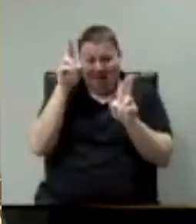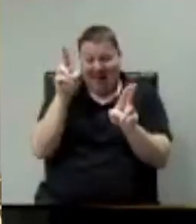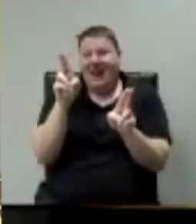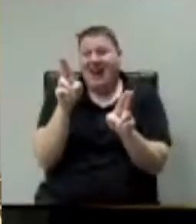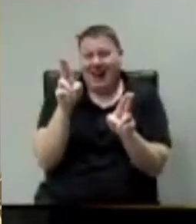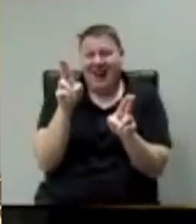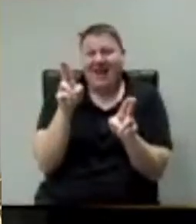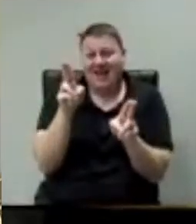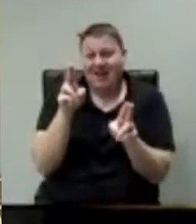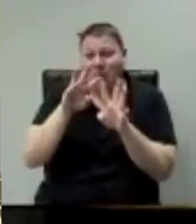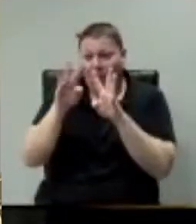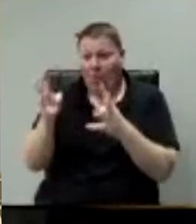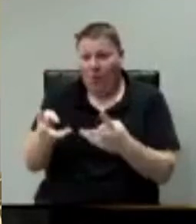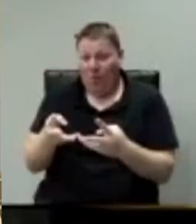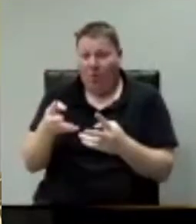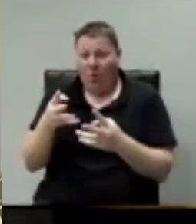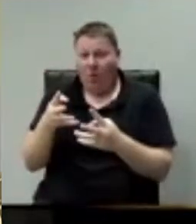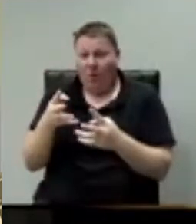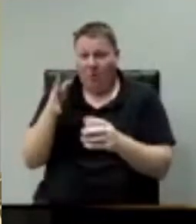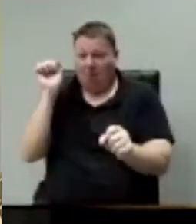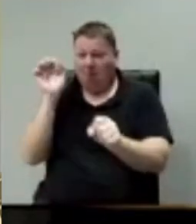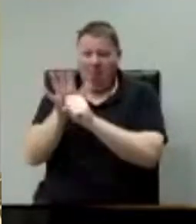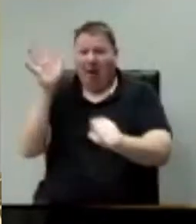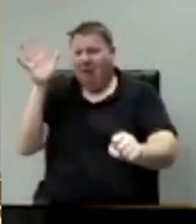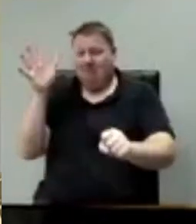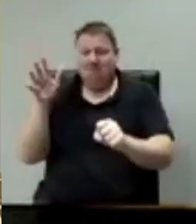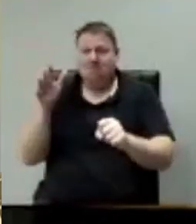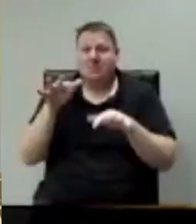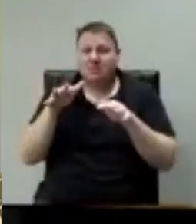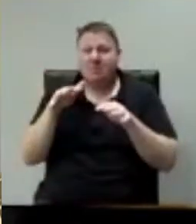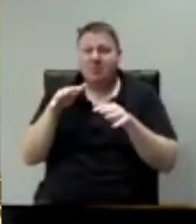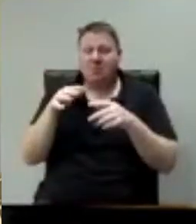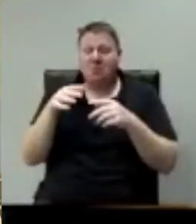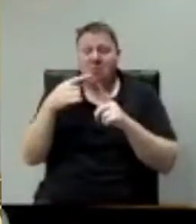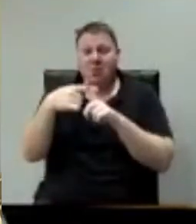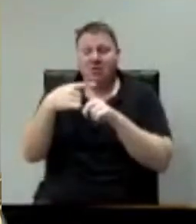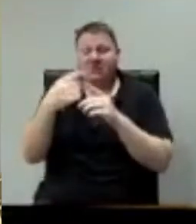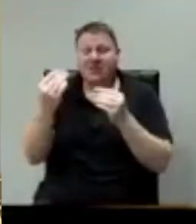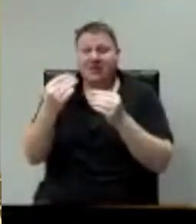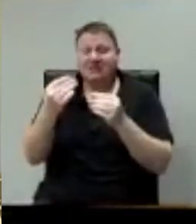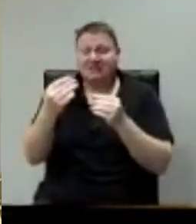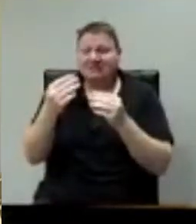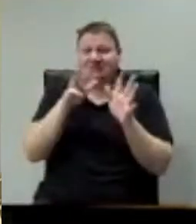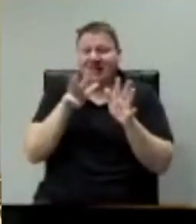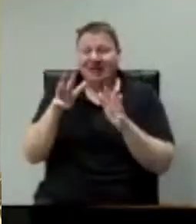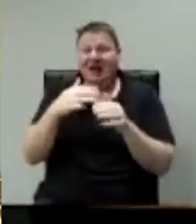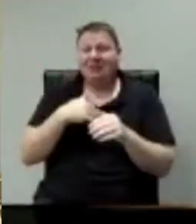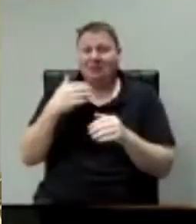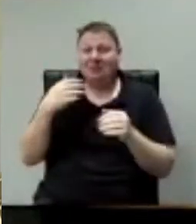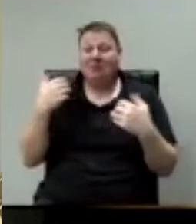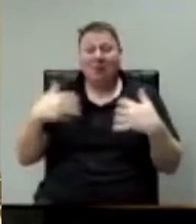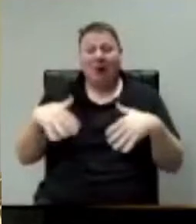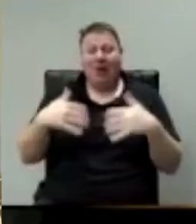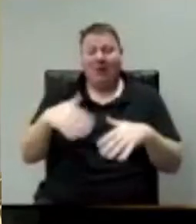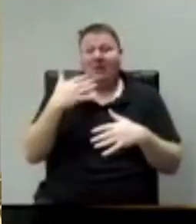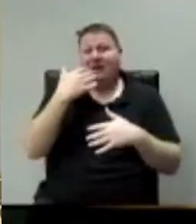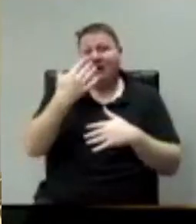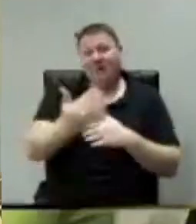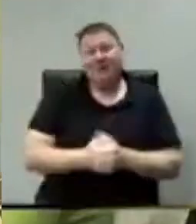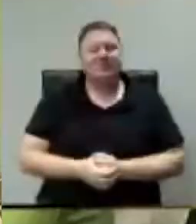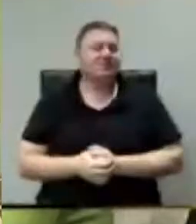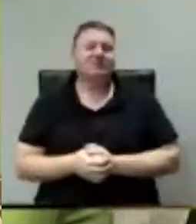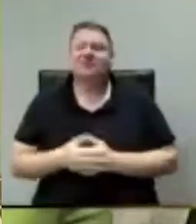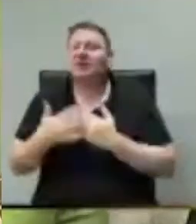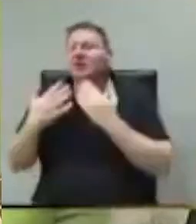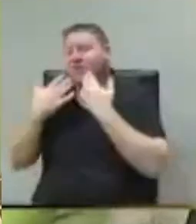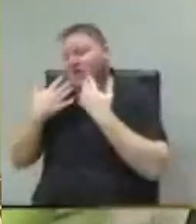that in a world that is as harsh as ours, people actually said positive things. I'm very humbled. Thank you. Thank you very